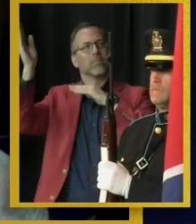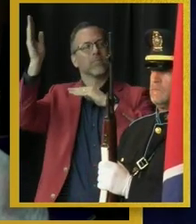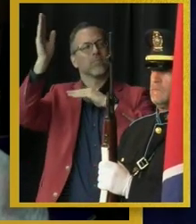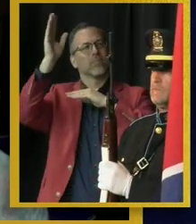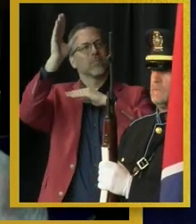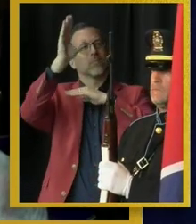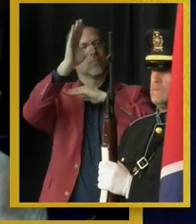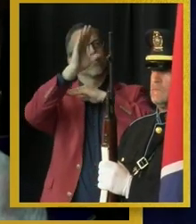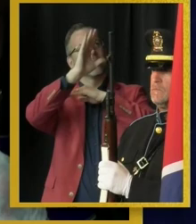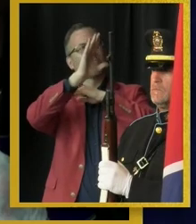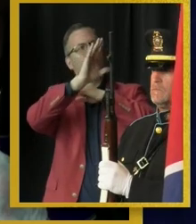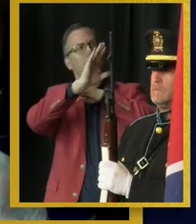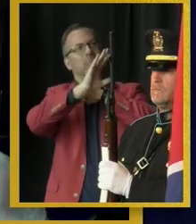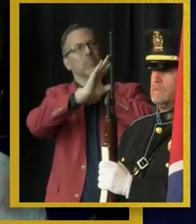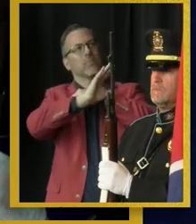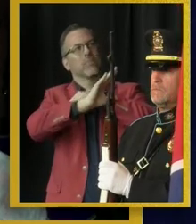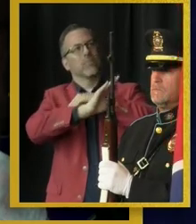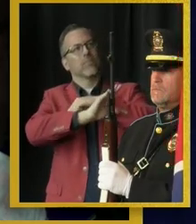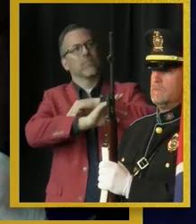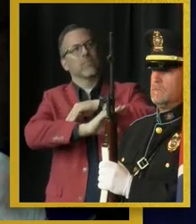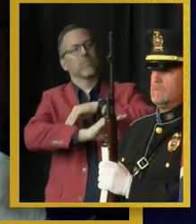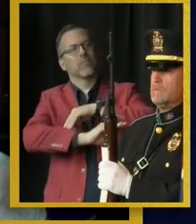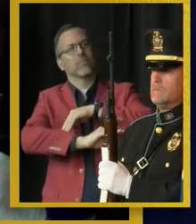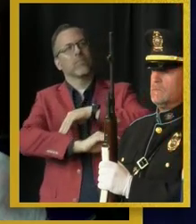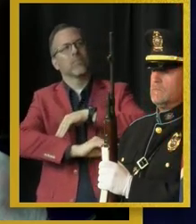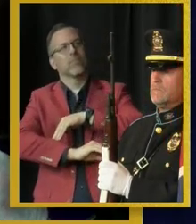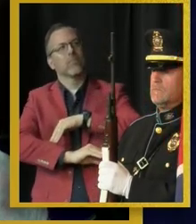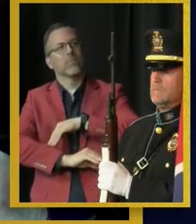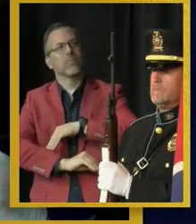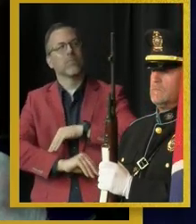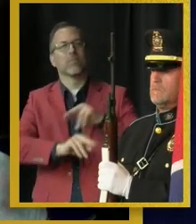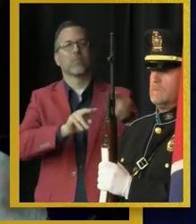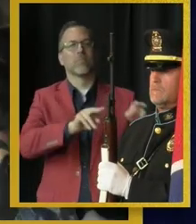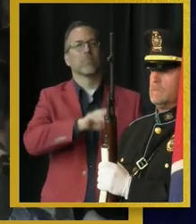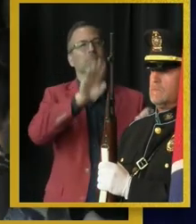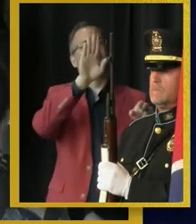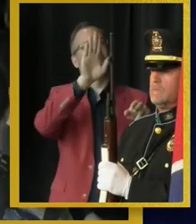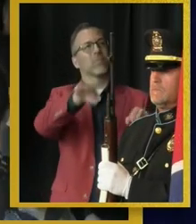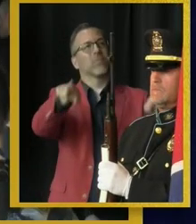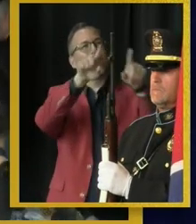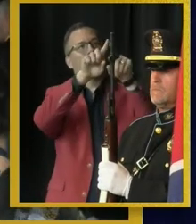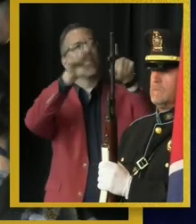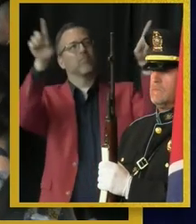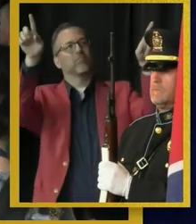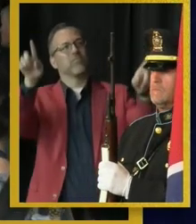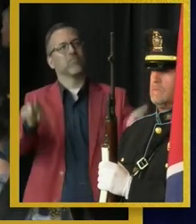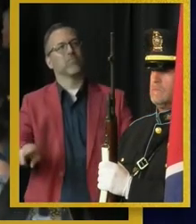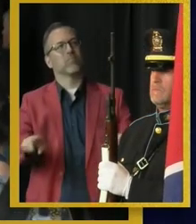Thank you.